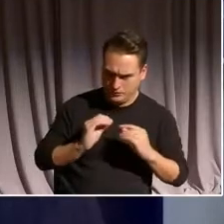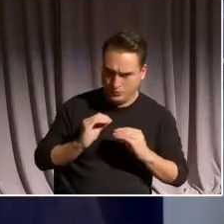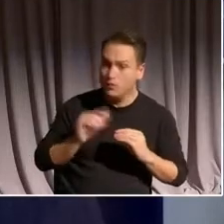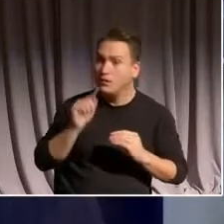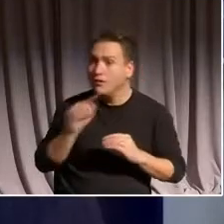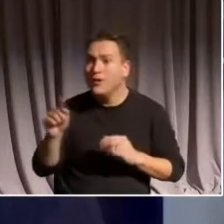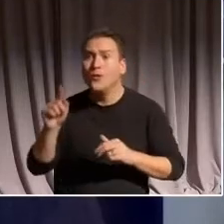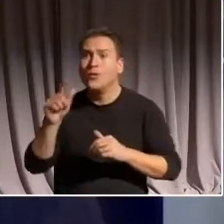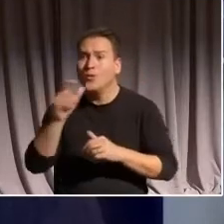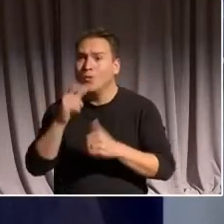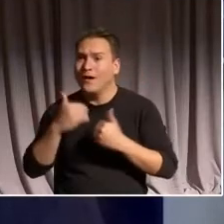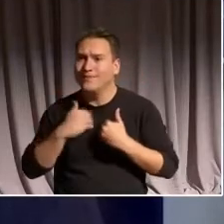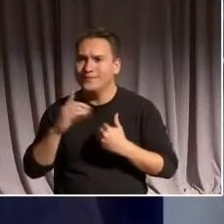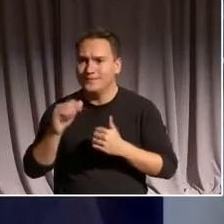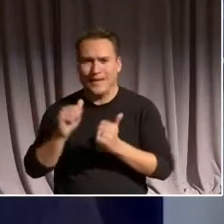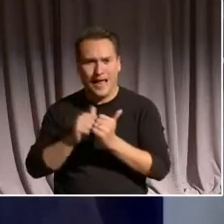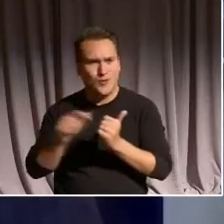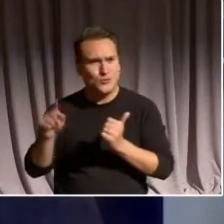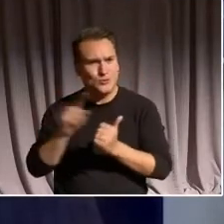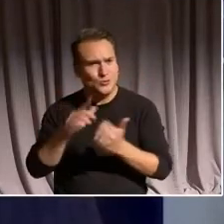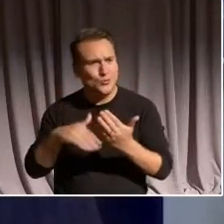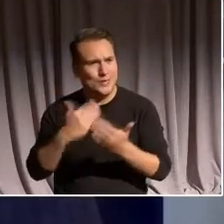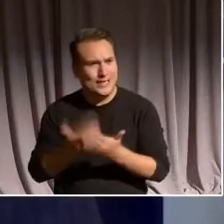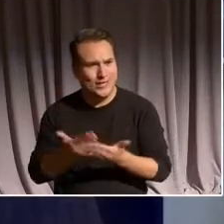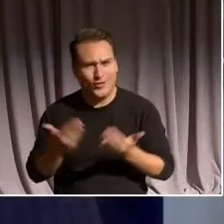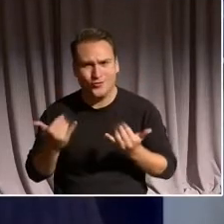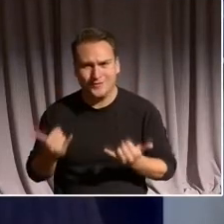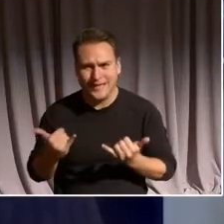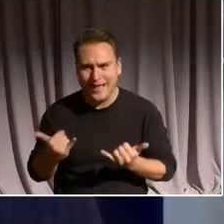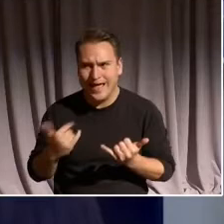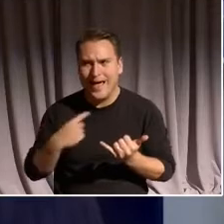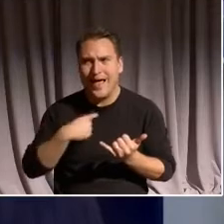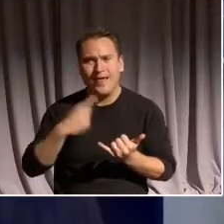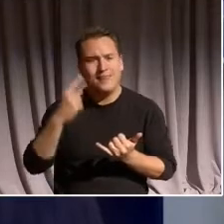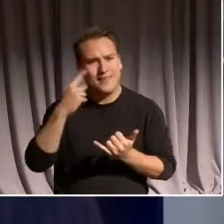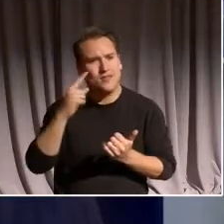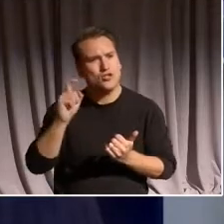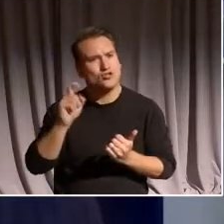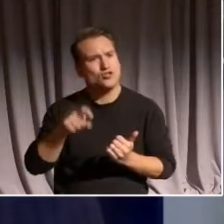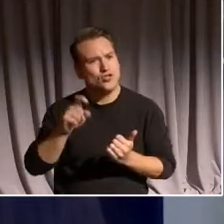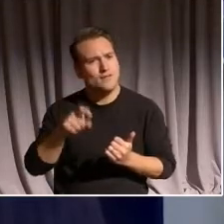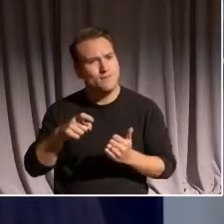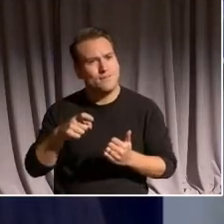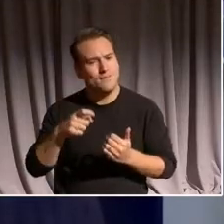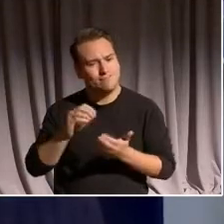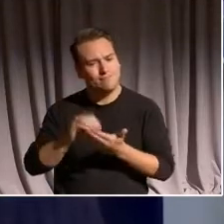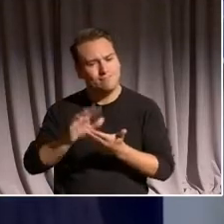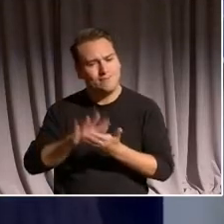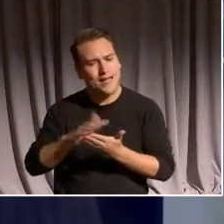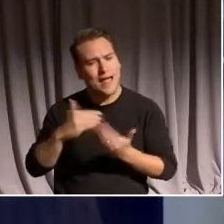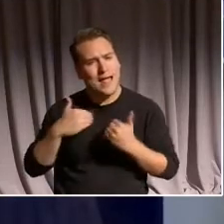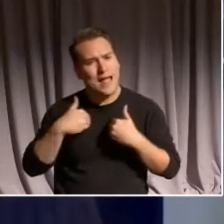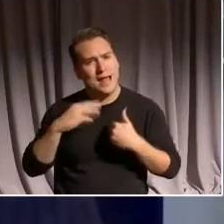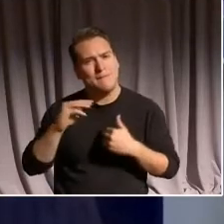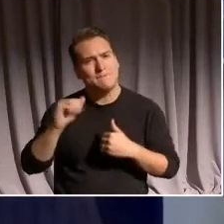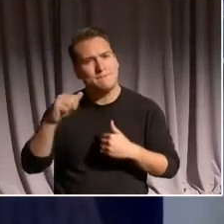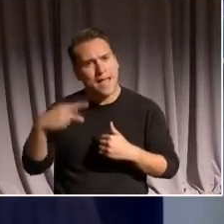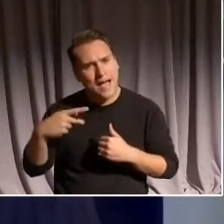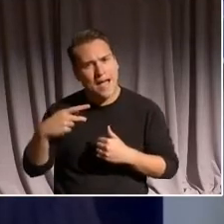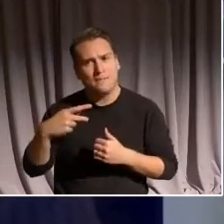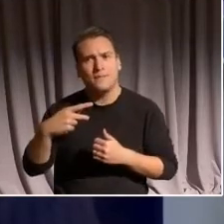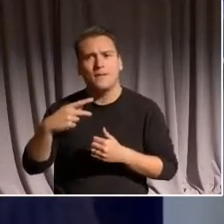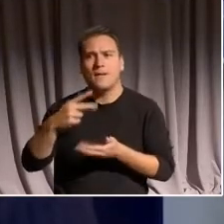they deal with getting here today? I think there should have been a map where parking